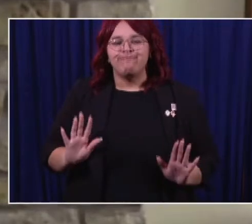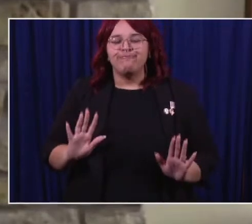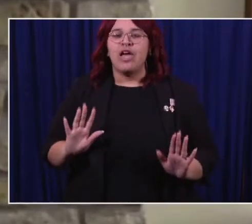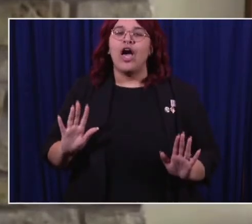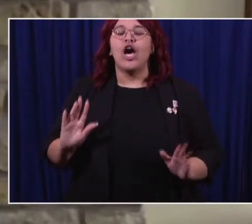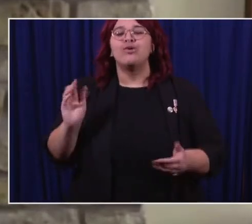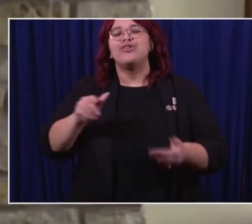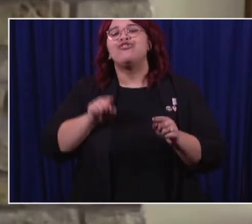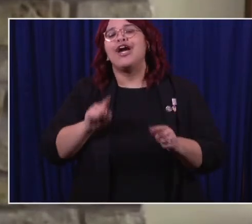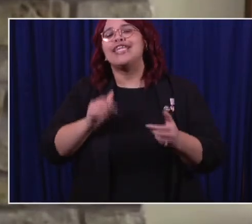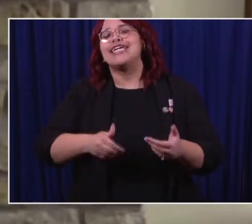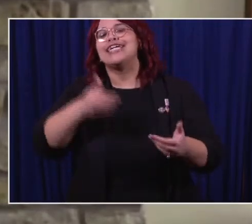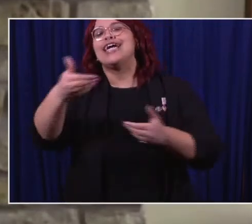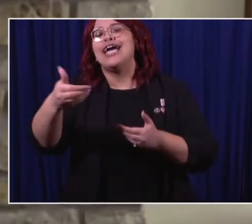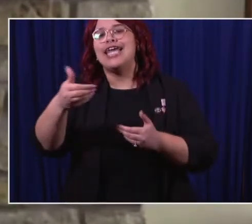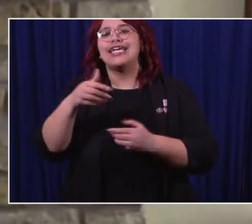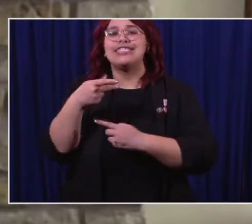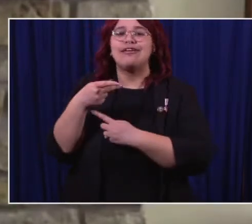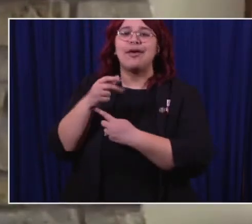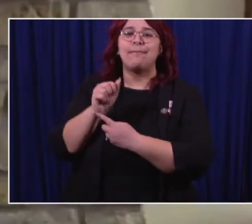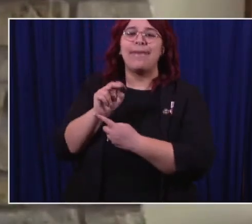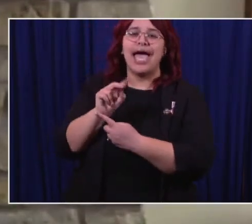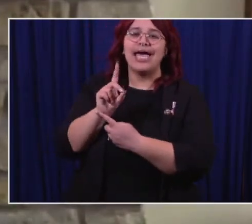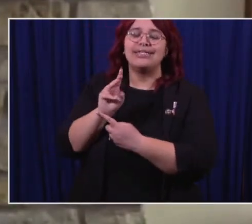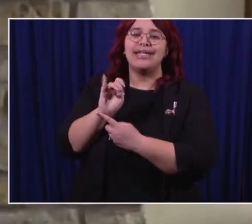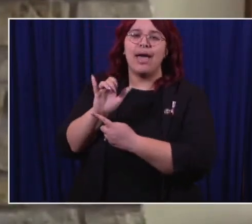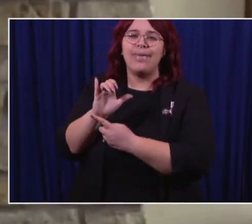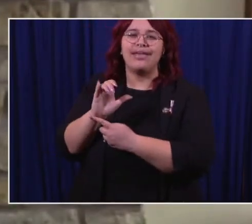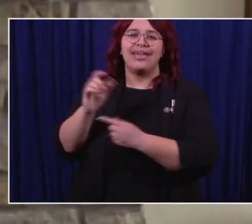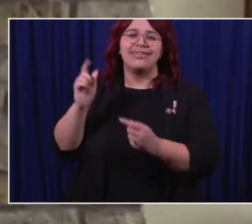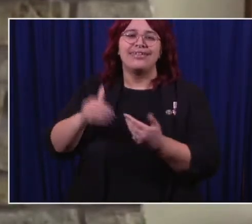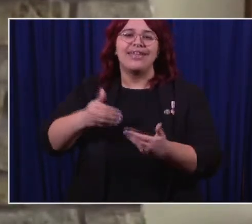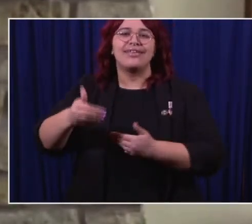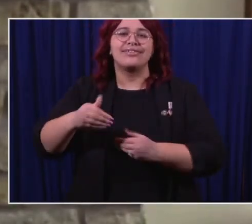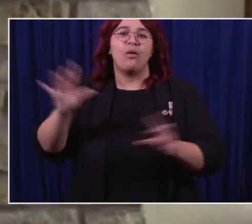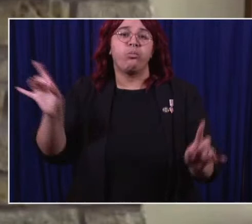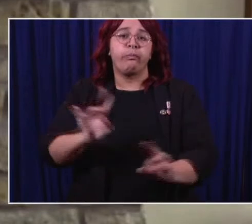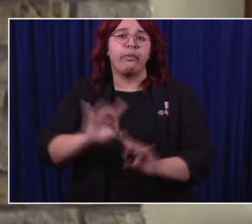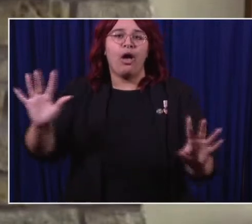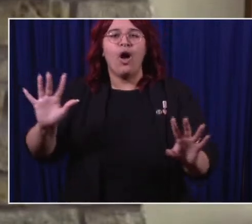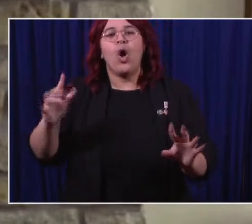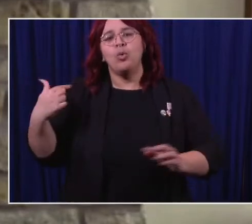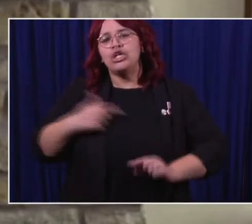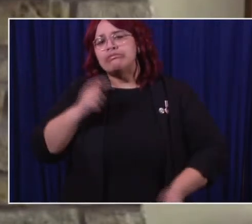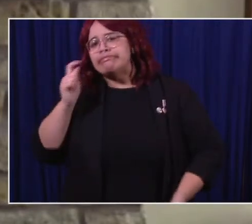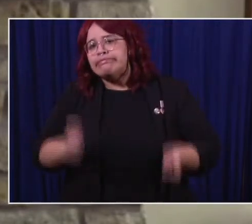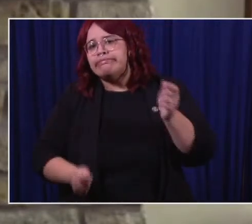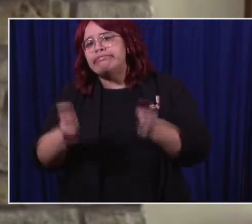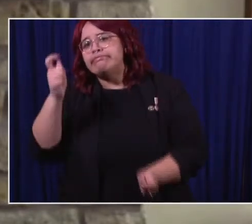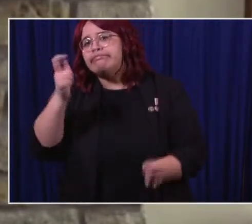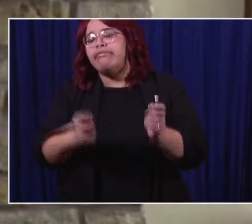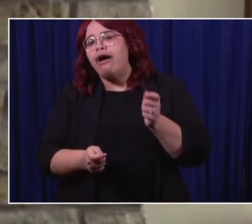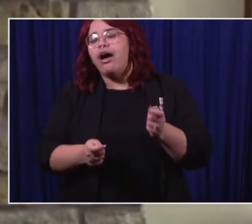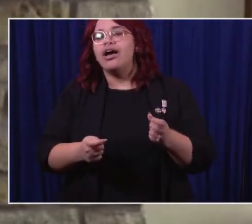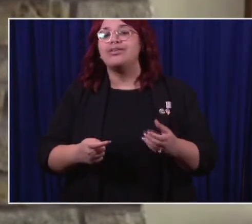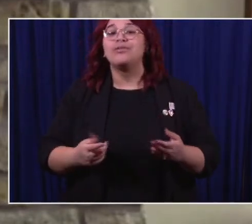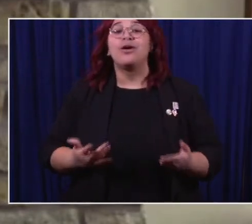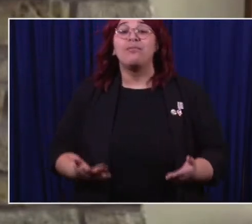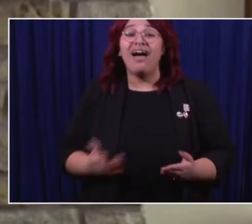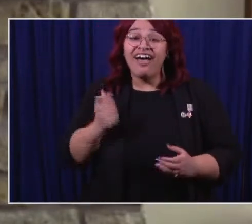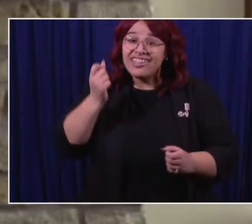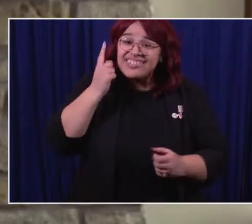that differently. I think that the one thing that we know today that we did not know when this